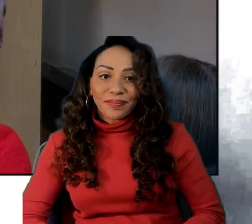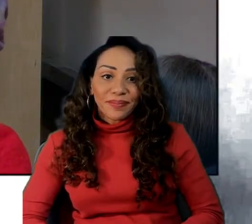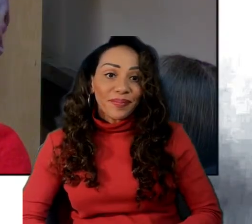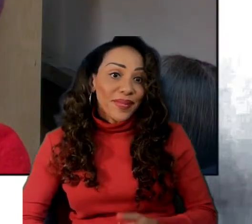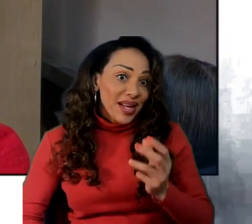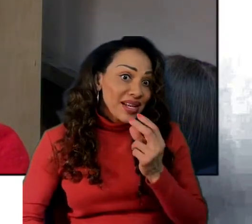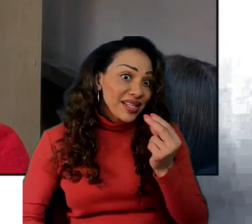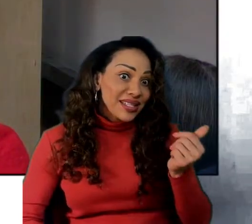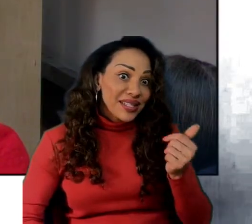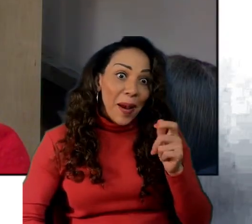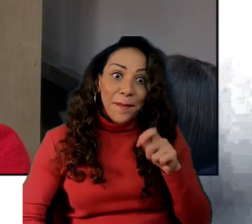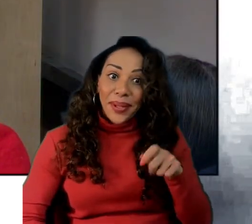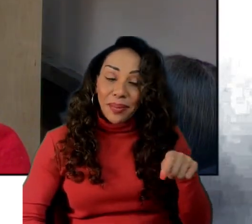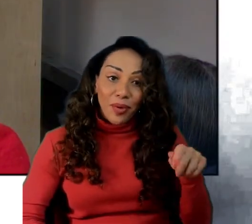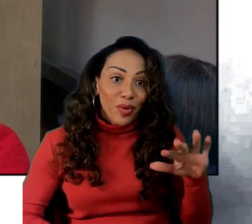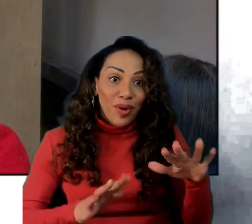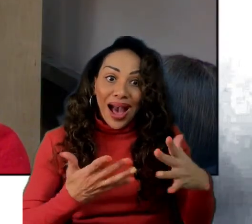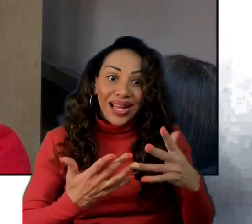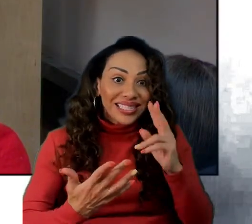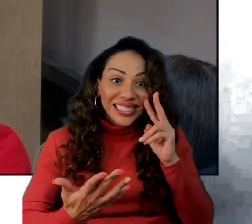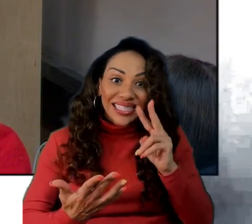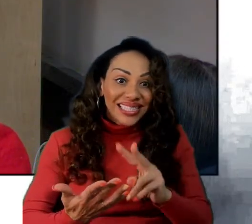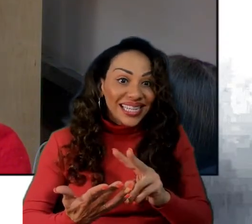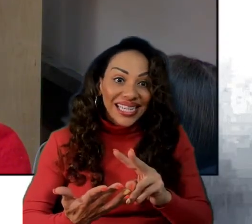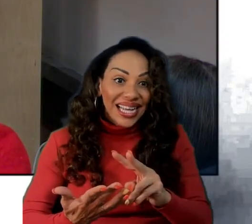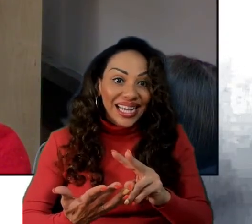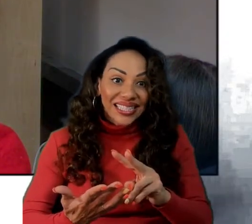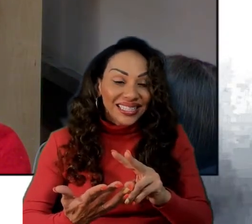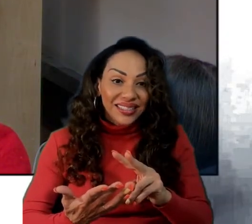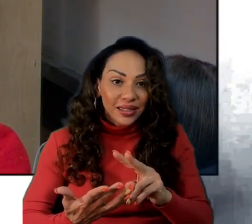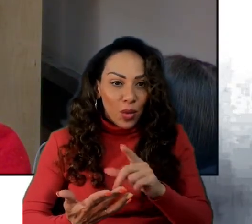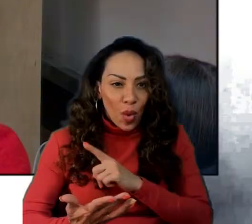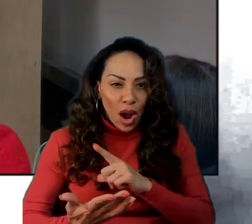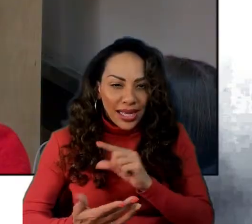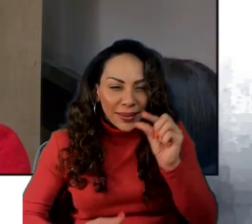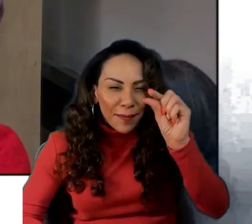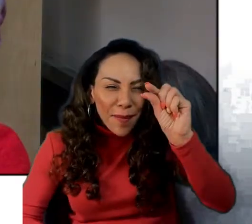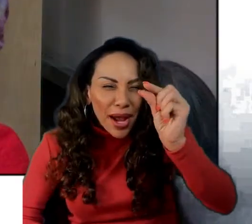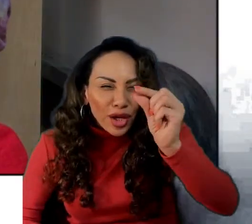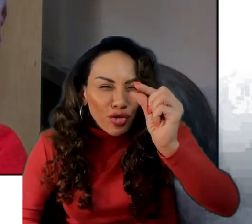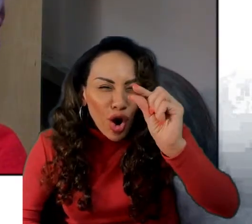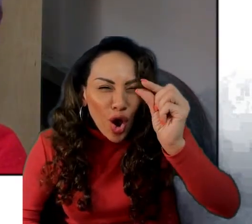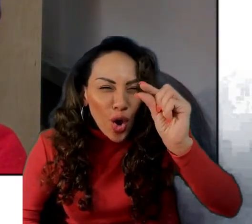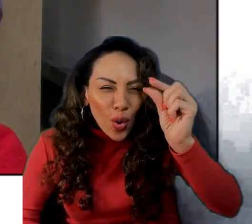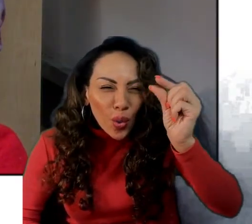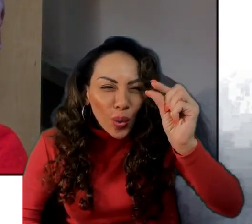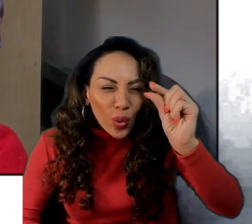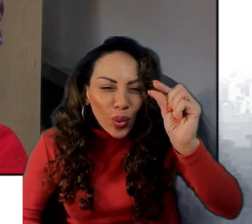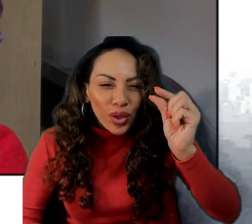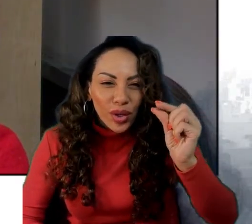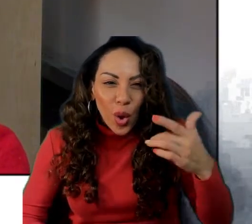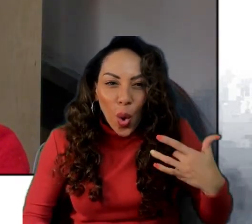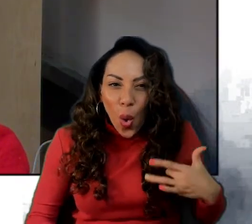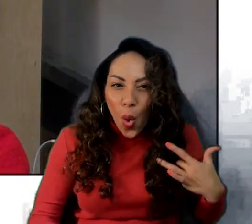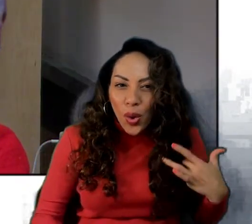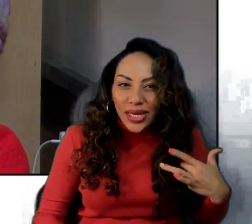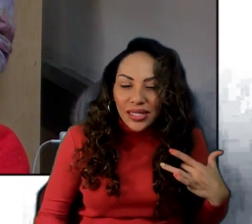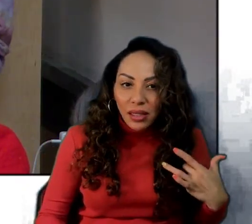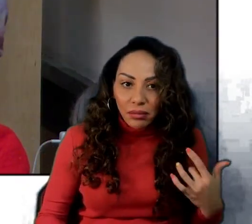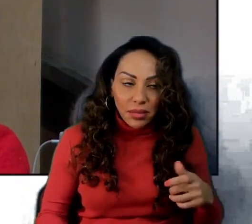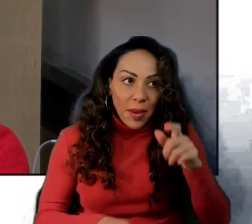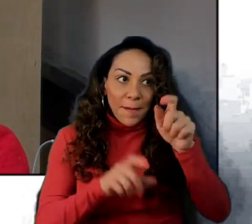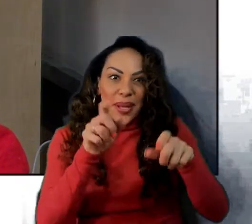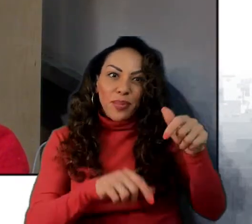it's a microorganism, it's in the distance, it's out in the sea. Like most people maybe don't have a direct relationship with it like they would with trees. People know that